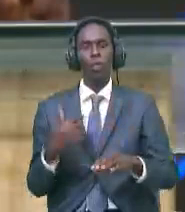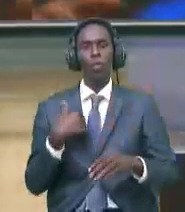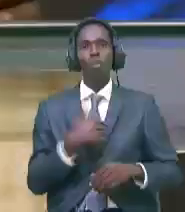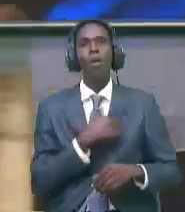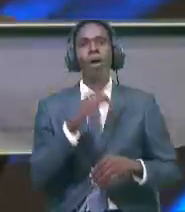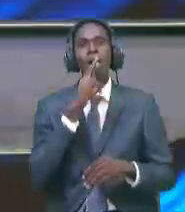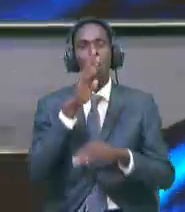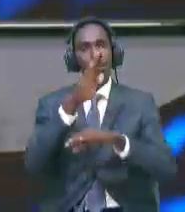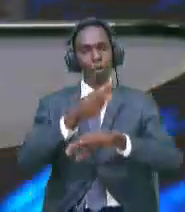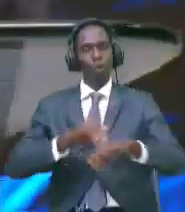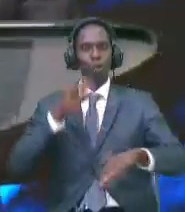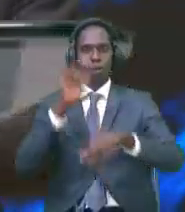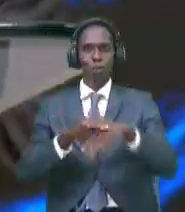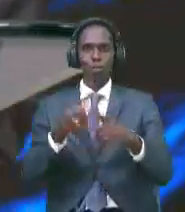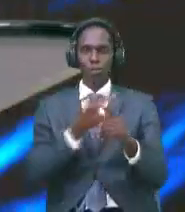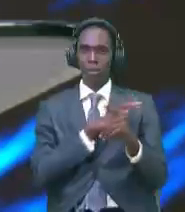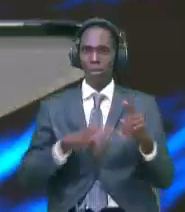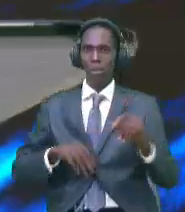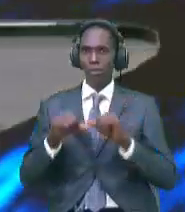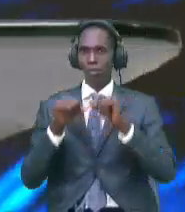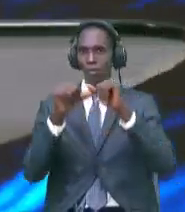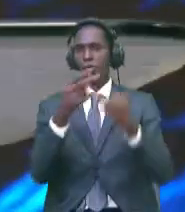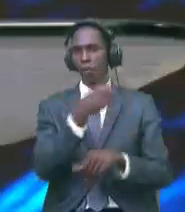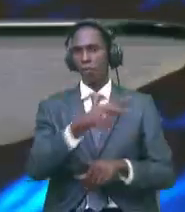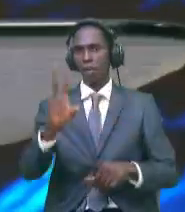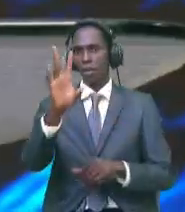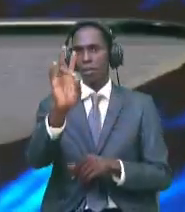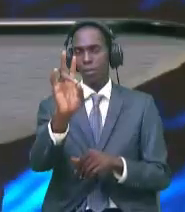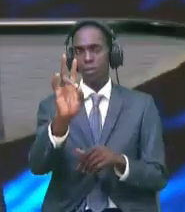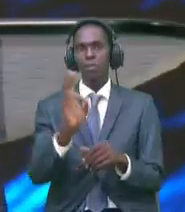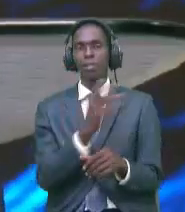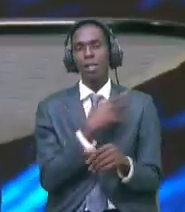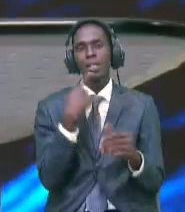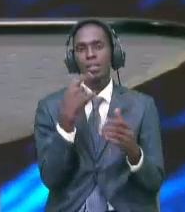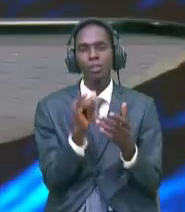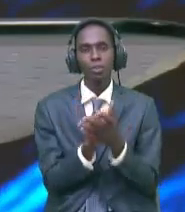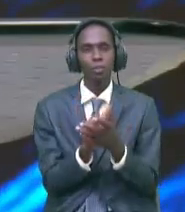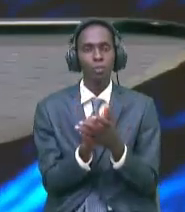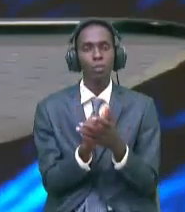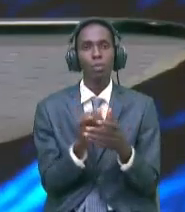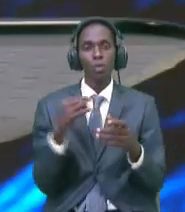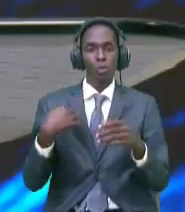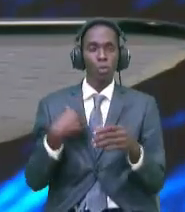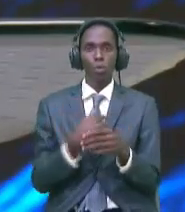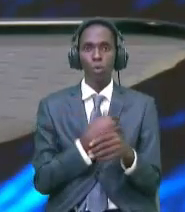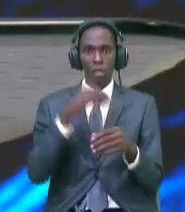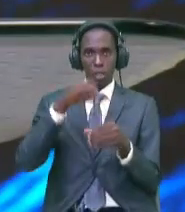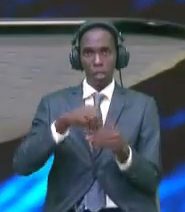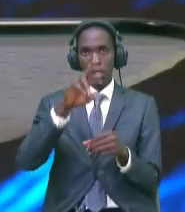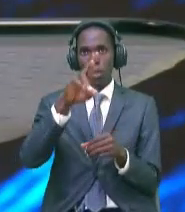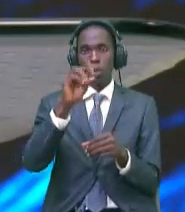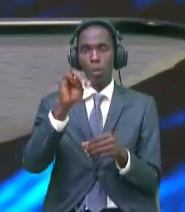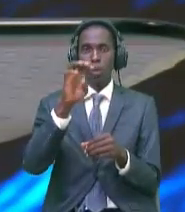of Jesus Christ. Verse 7 then tells us, to all that be in Rome, beloved